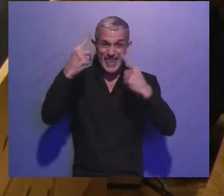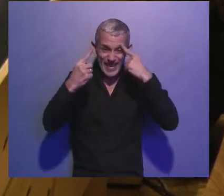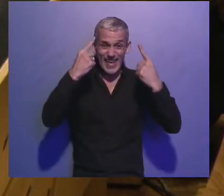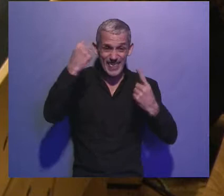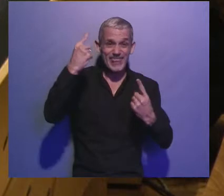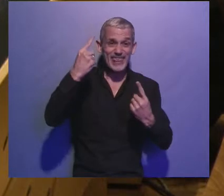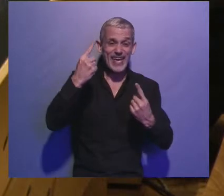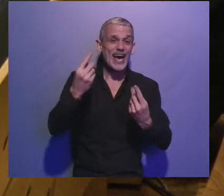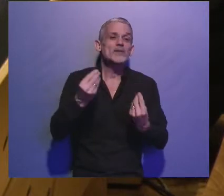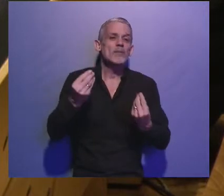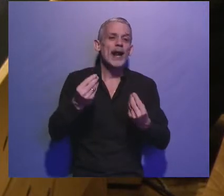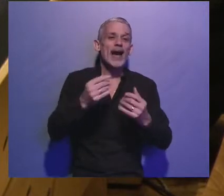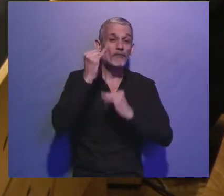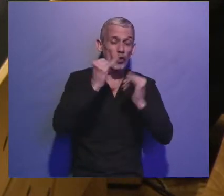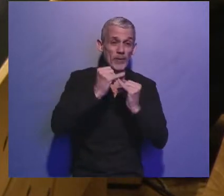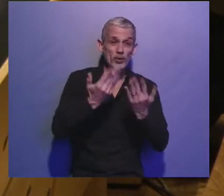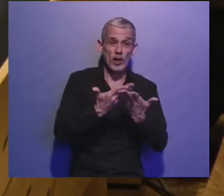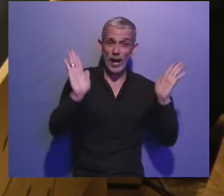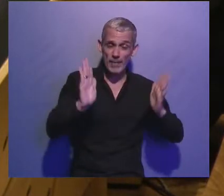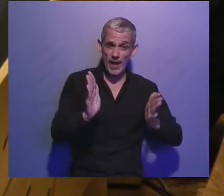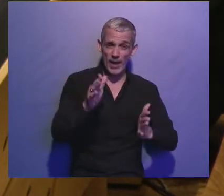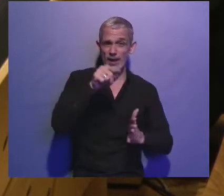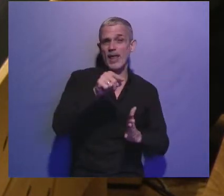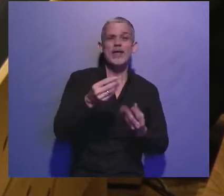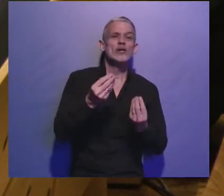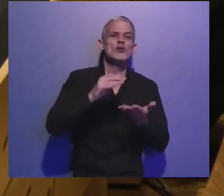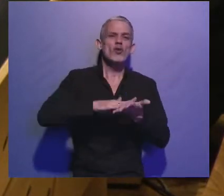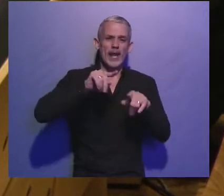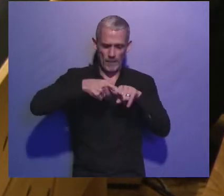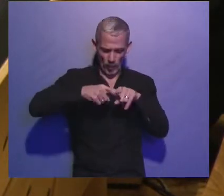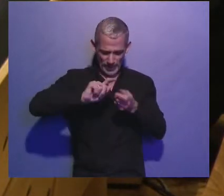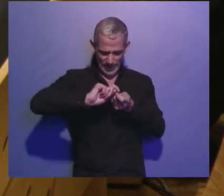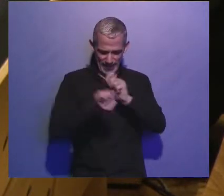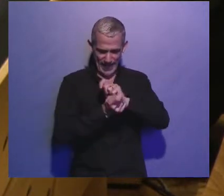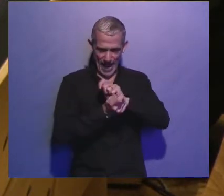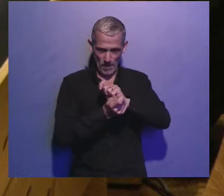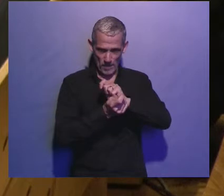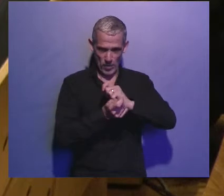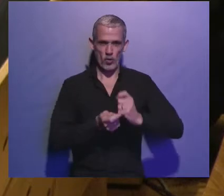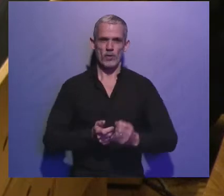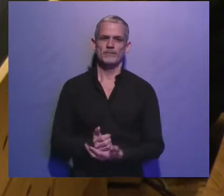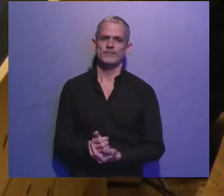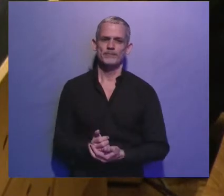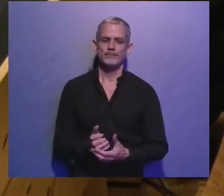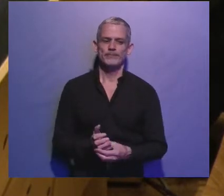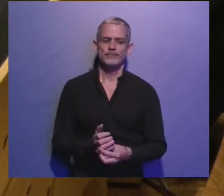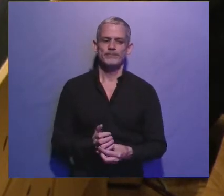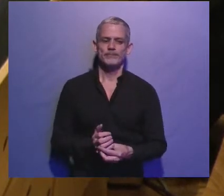available to preserve the open data initiatives